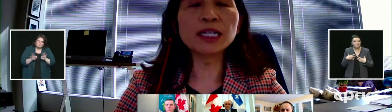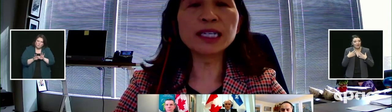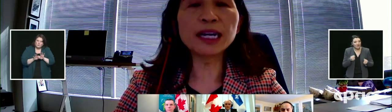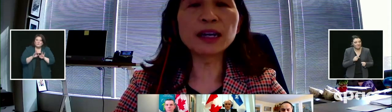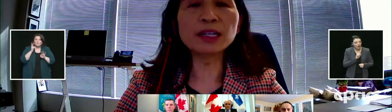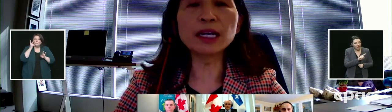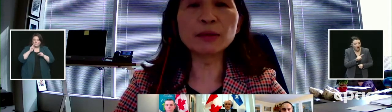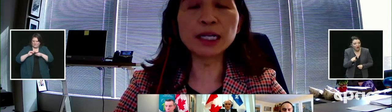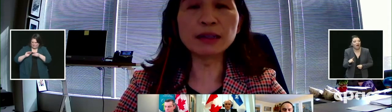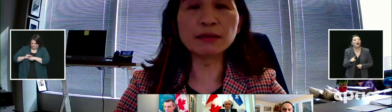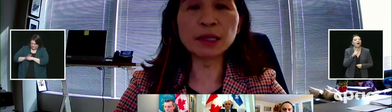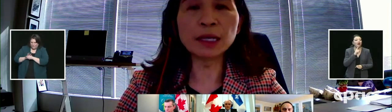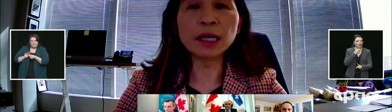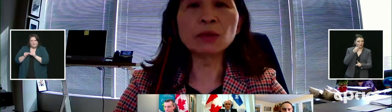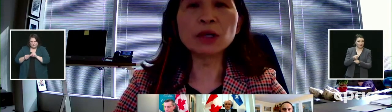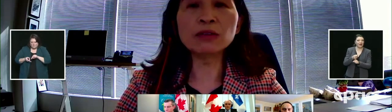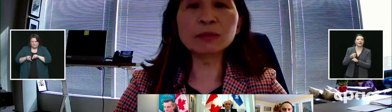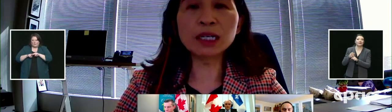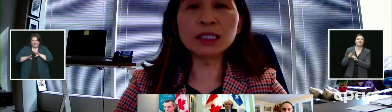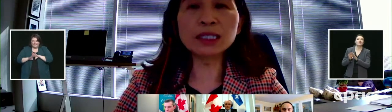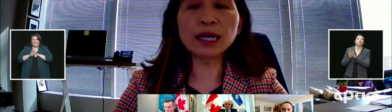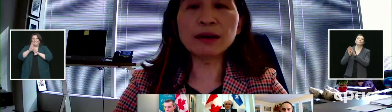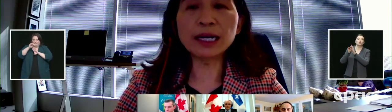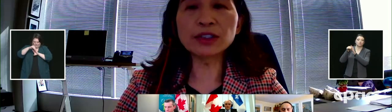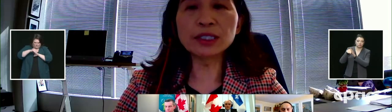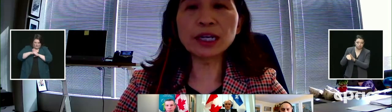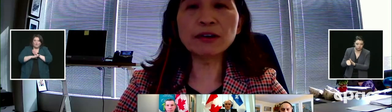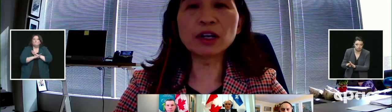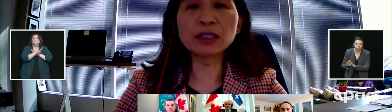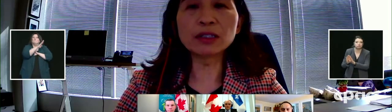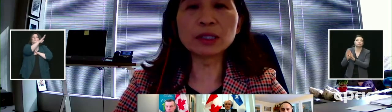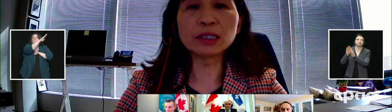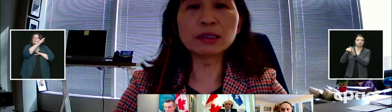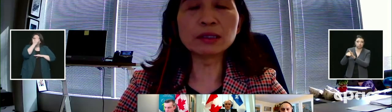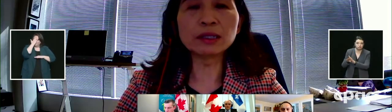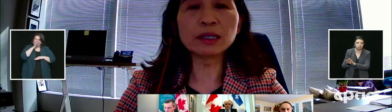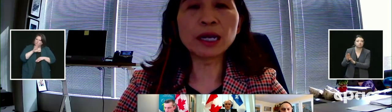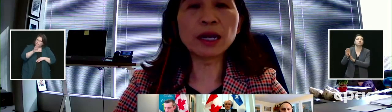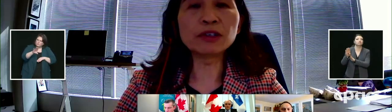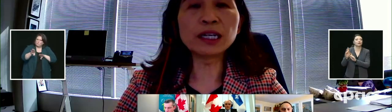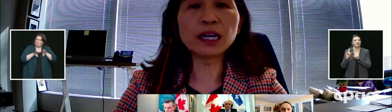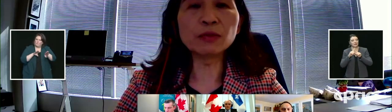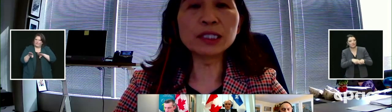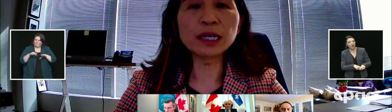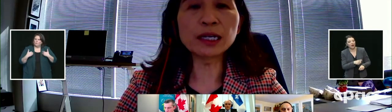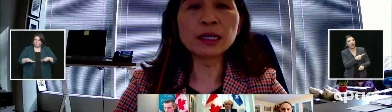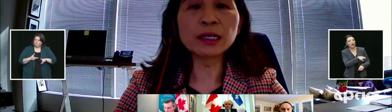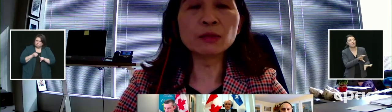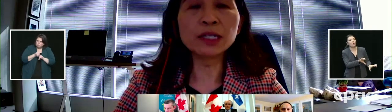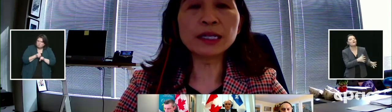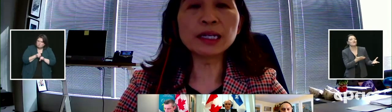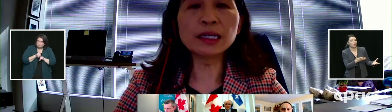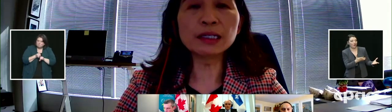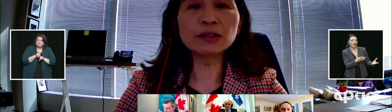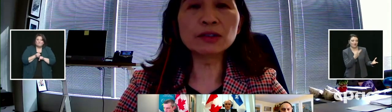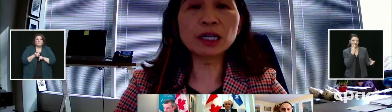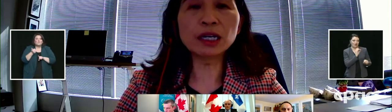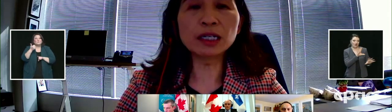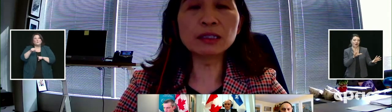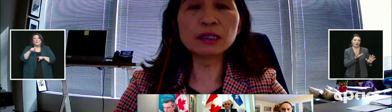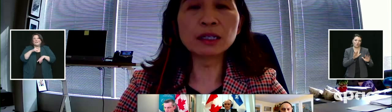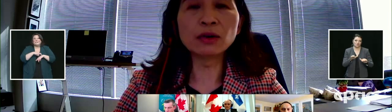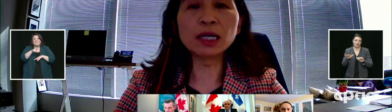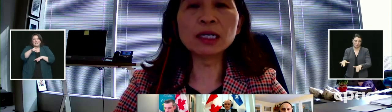and down and up again. And we are reminded that our actions have consequences. Every time we get a little too